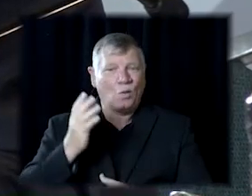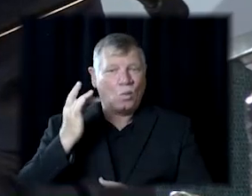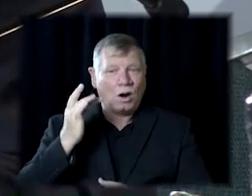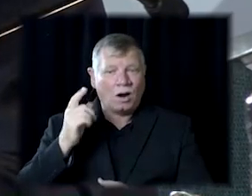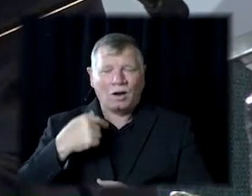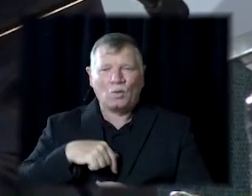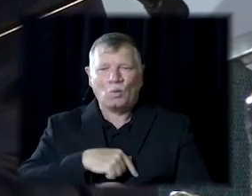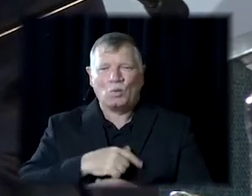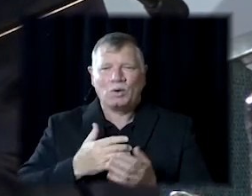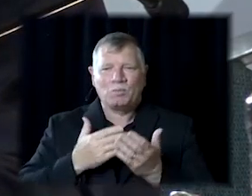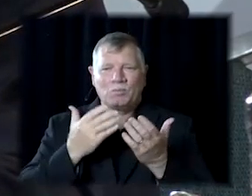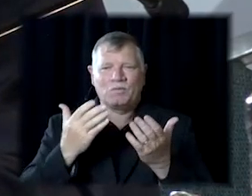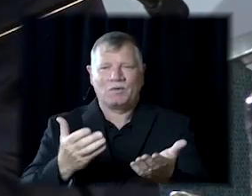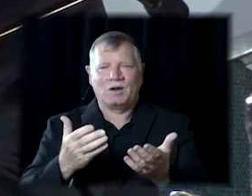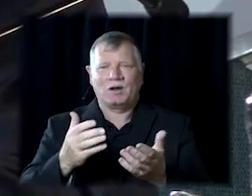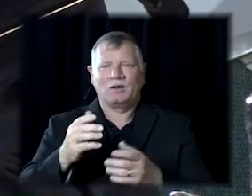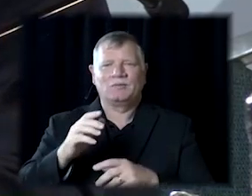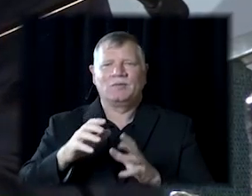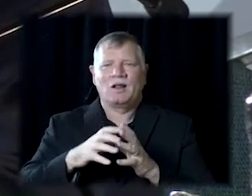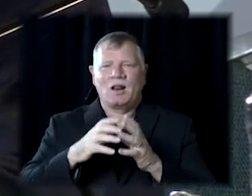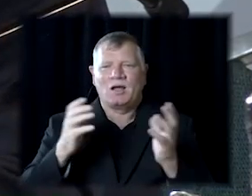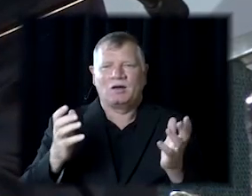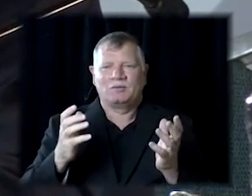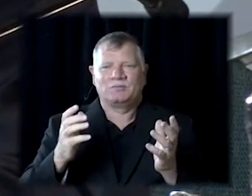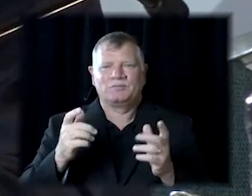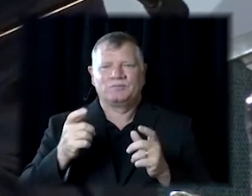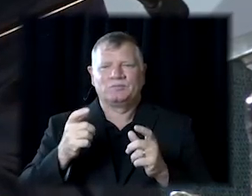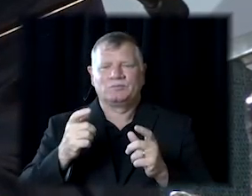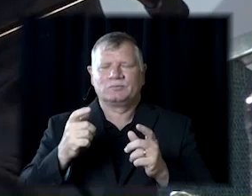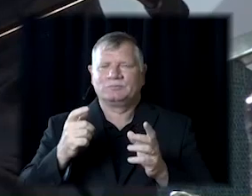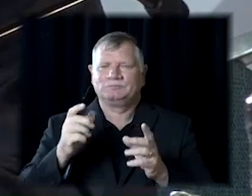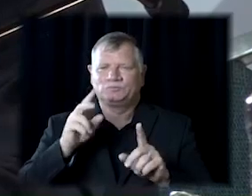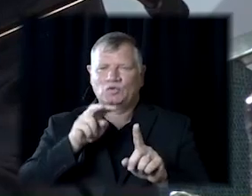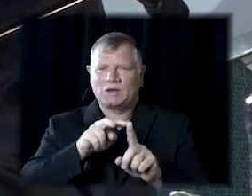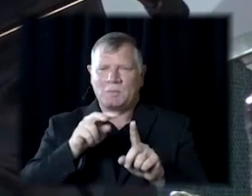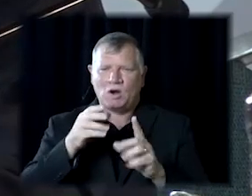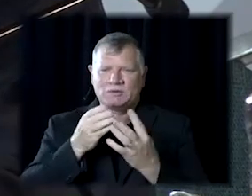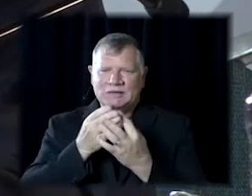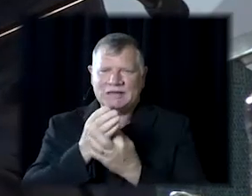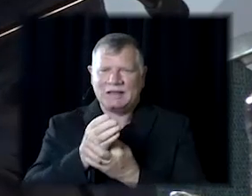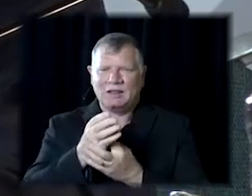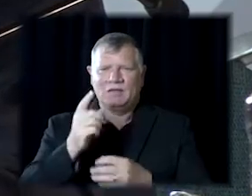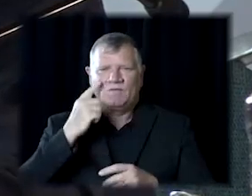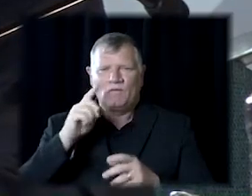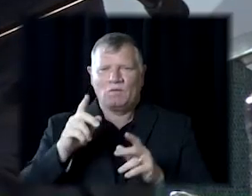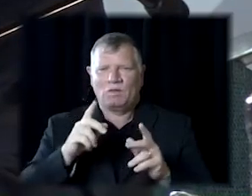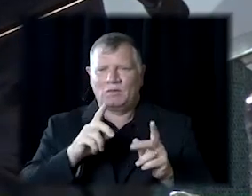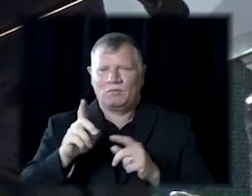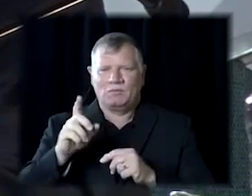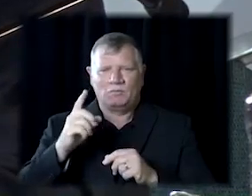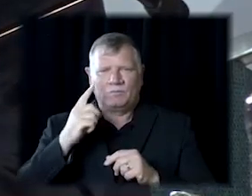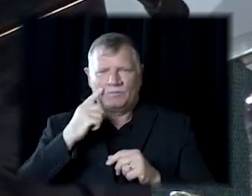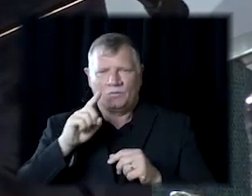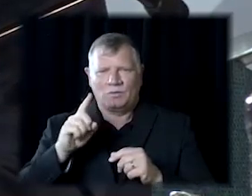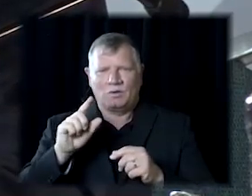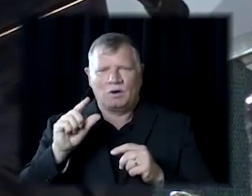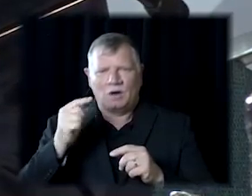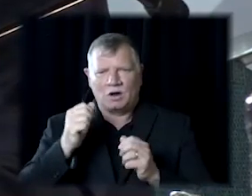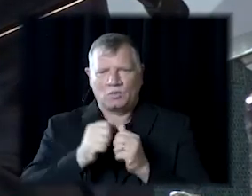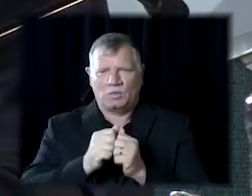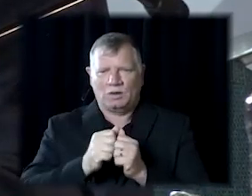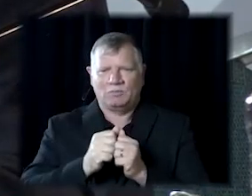to provide, in large part, transparency regarding those parties who contract with the